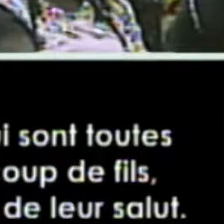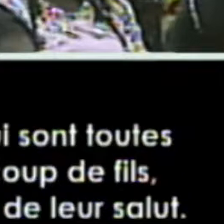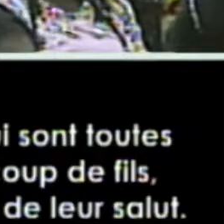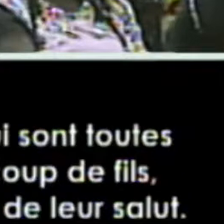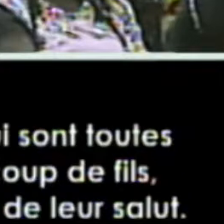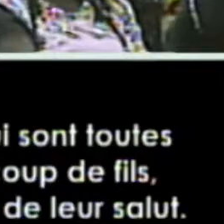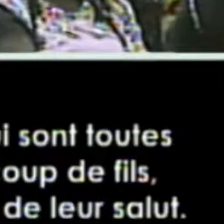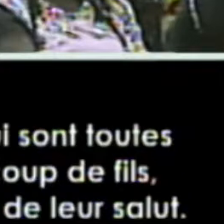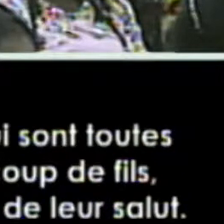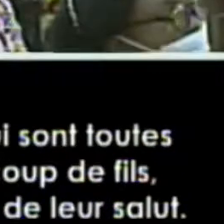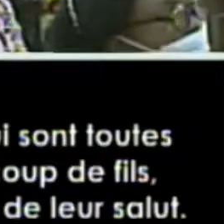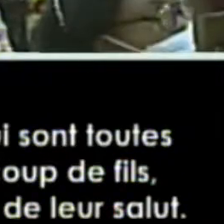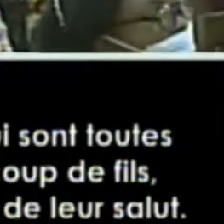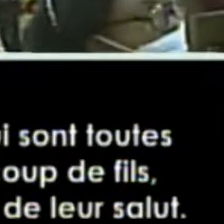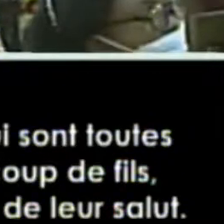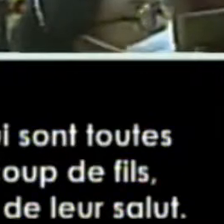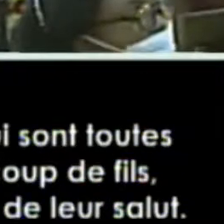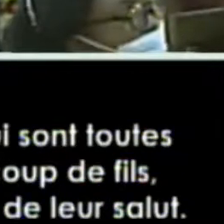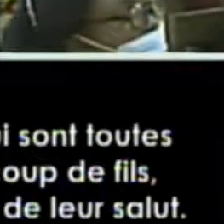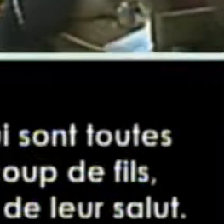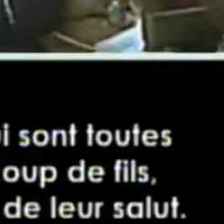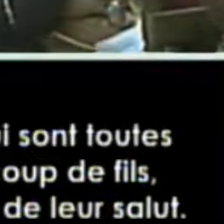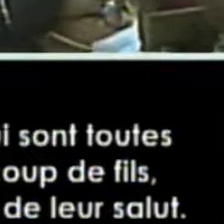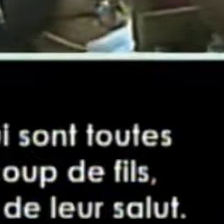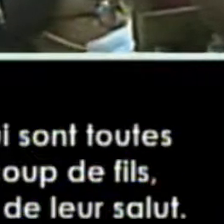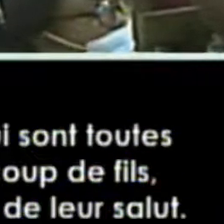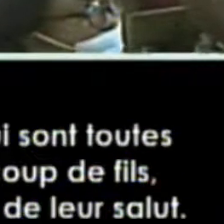souffrances le prince de leur salut.